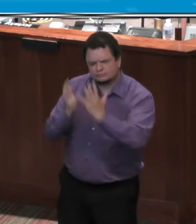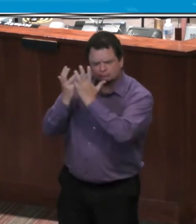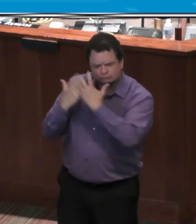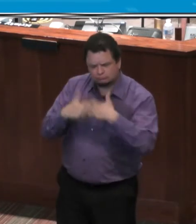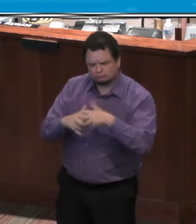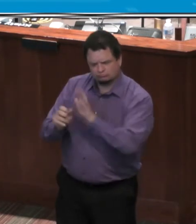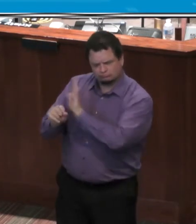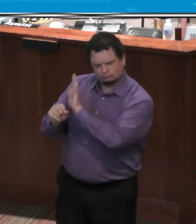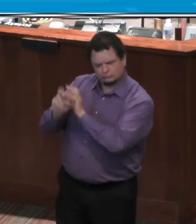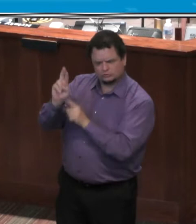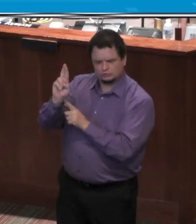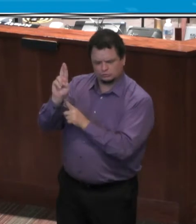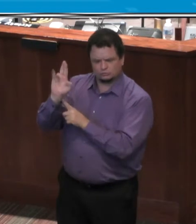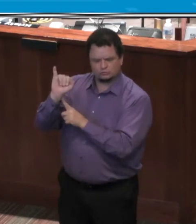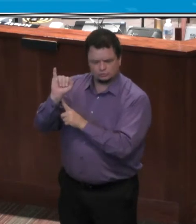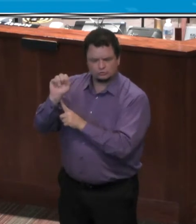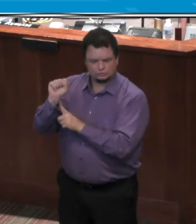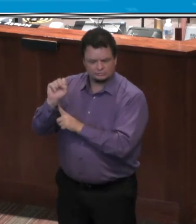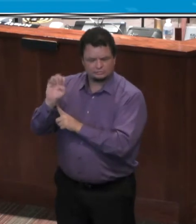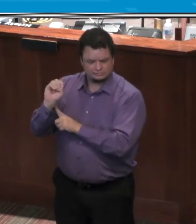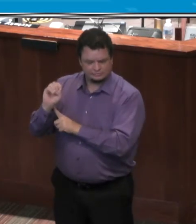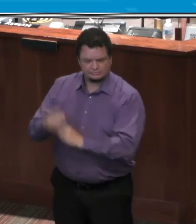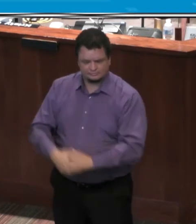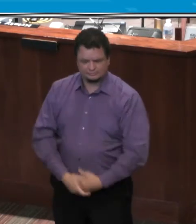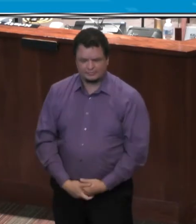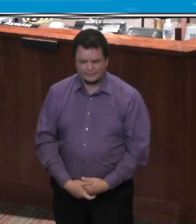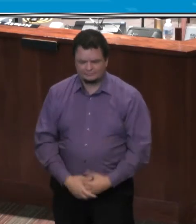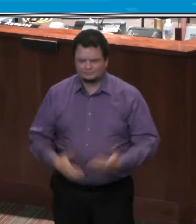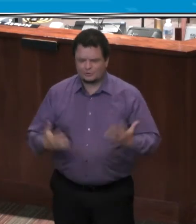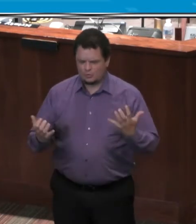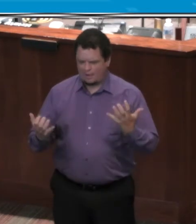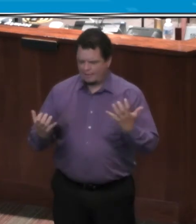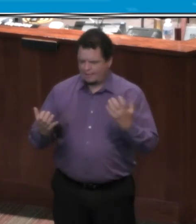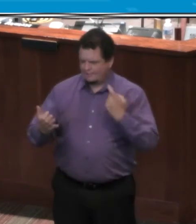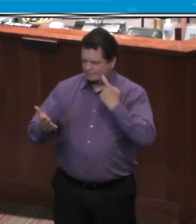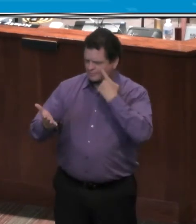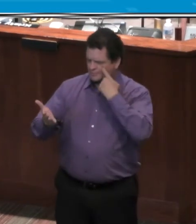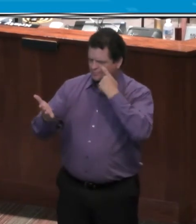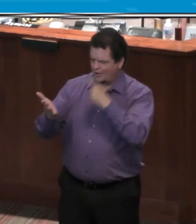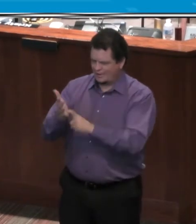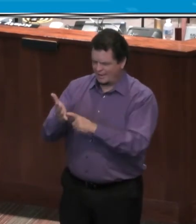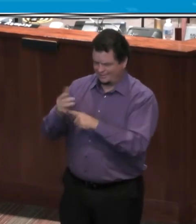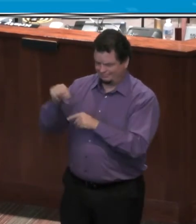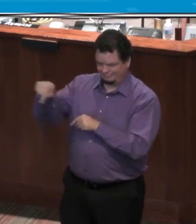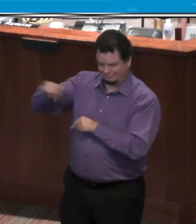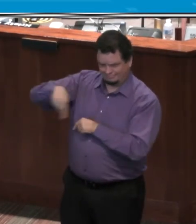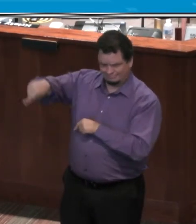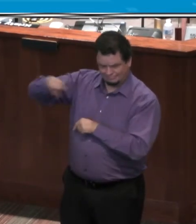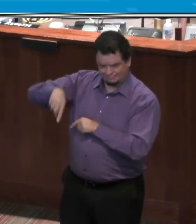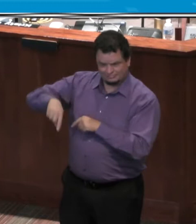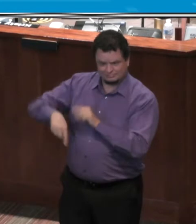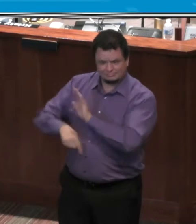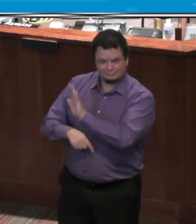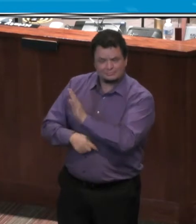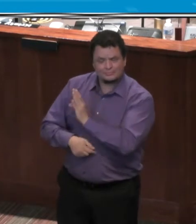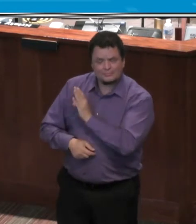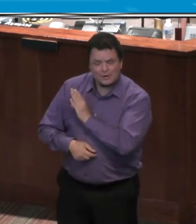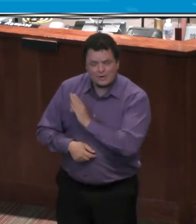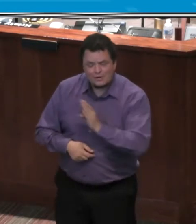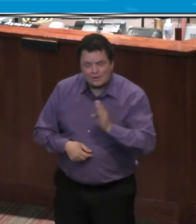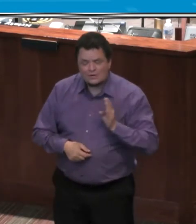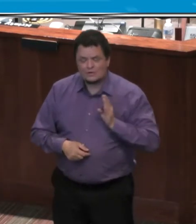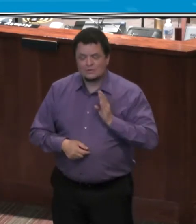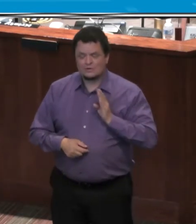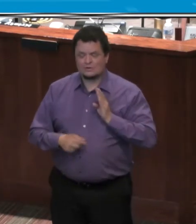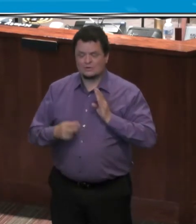thank board member and city council member Avila as a founding member,